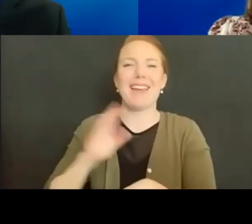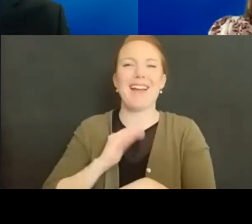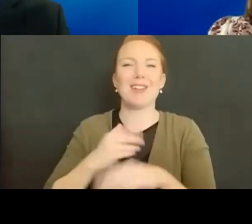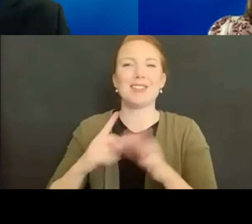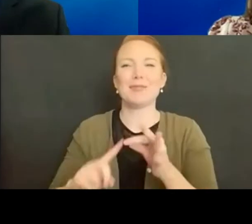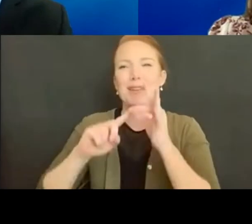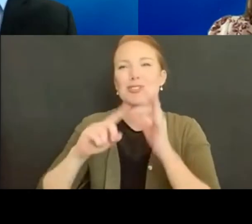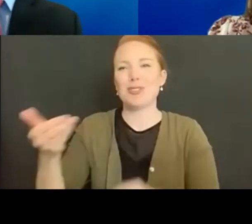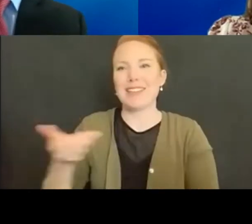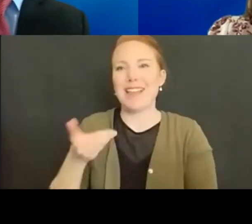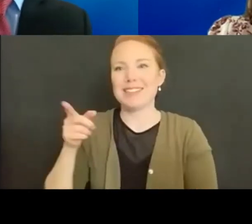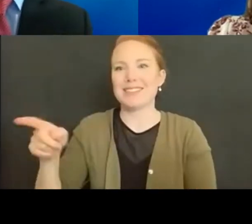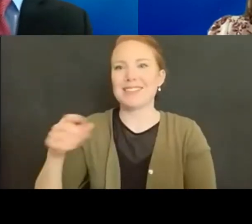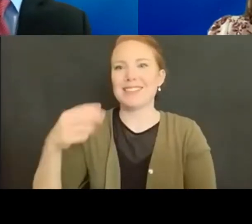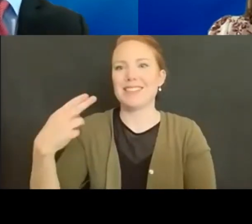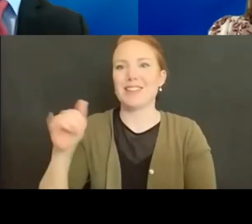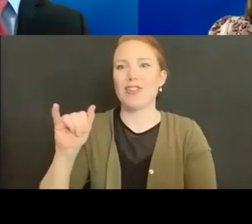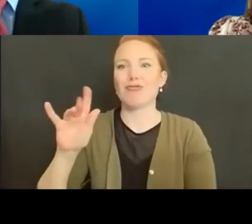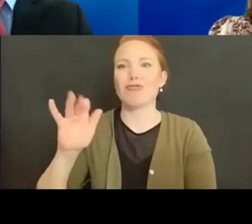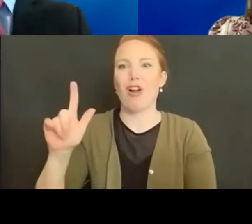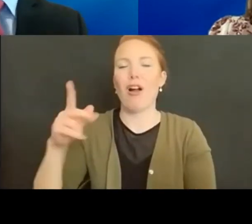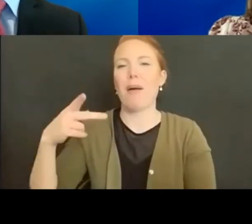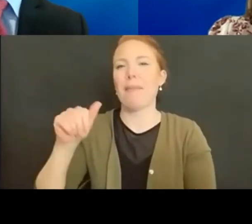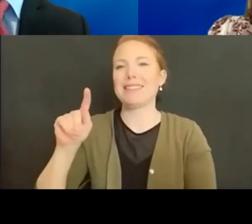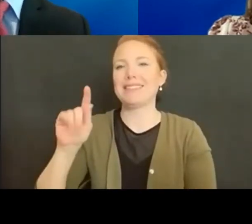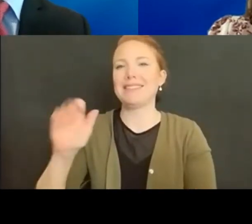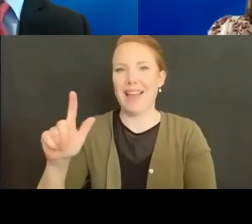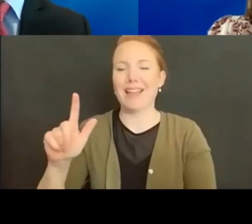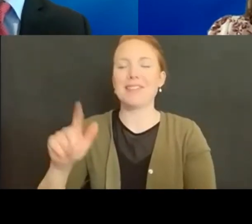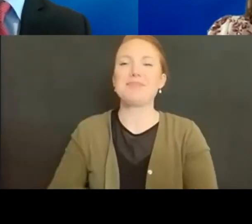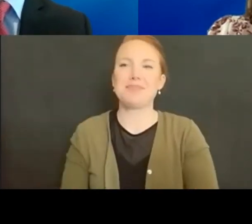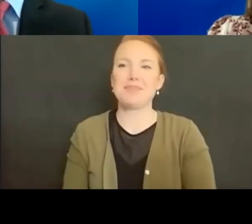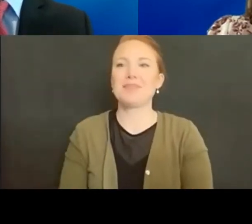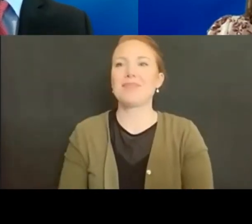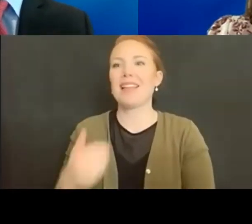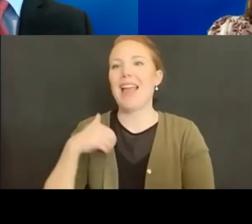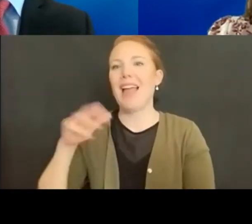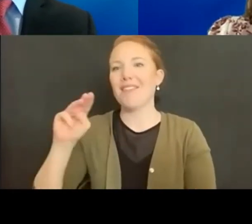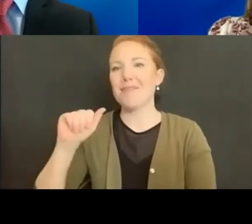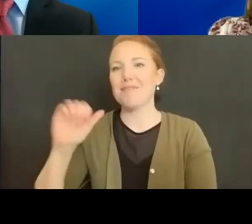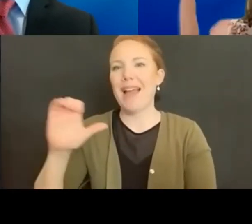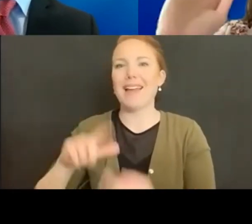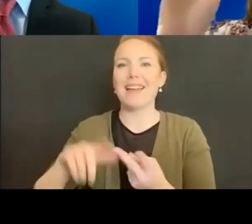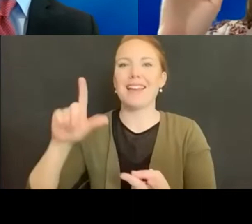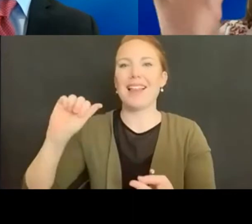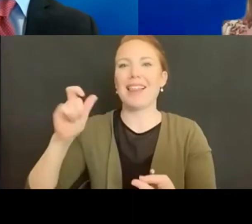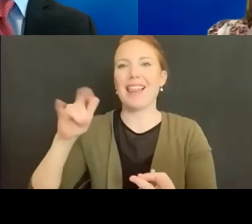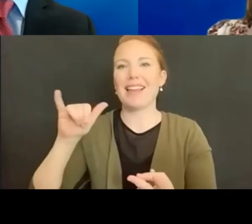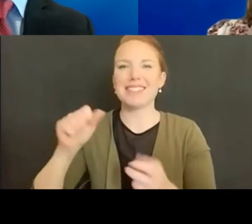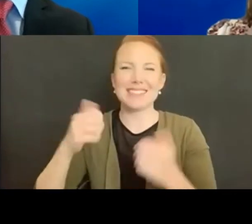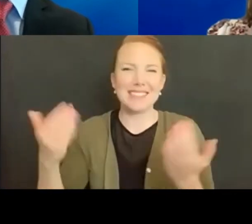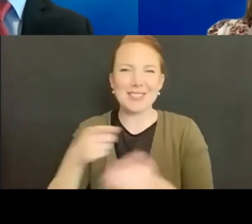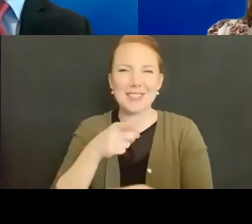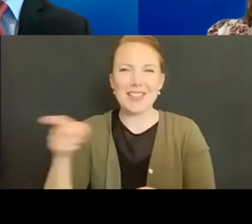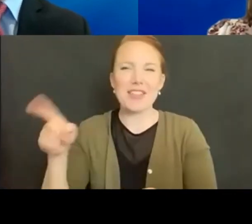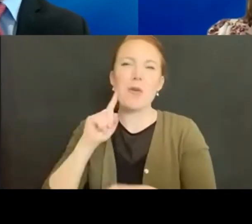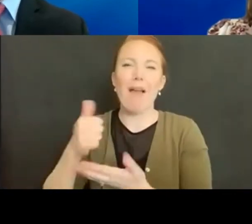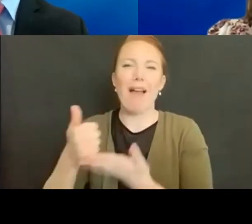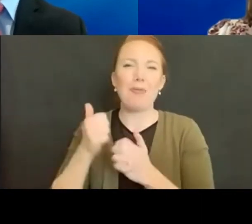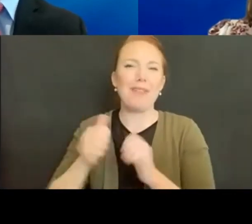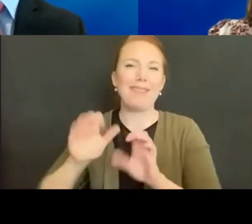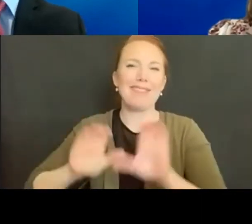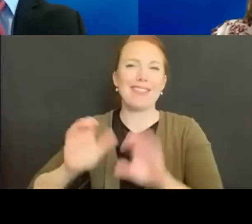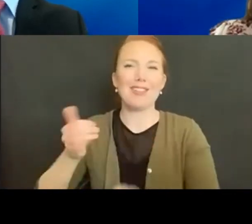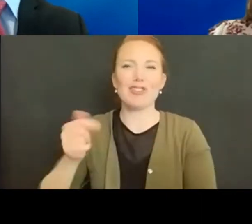Hiral Patel. And we'll do that in just a few moments. We have my colleagues, Mac and Alexis, here from the Rubin team. They'll be helping out in the chat. If anybody